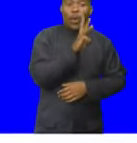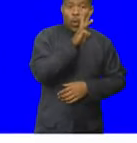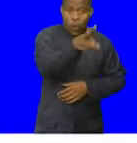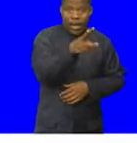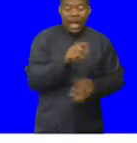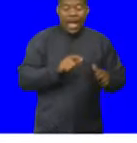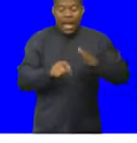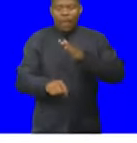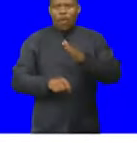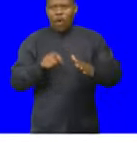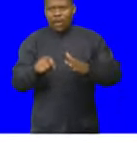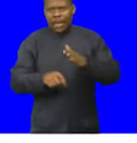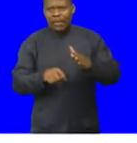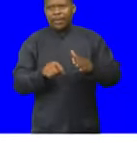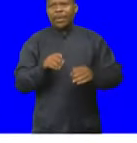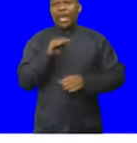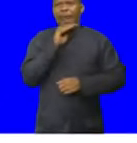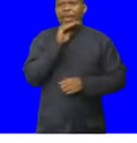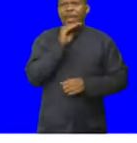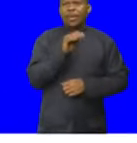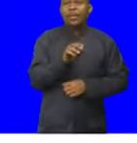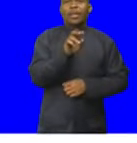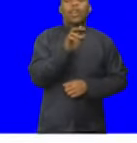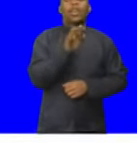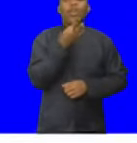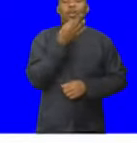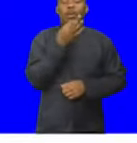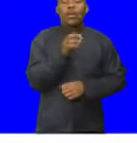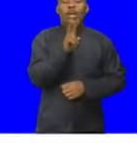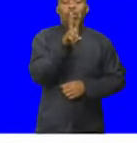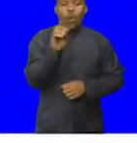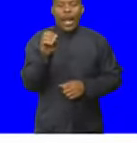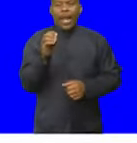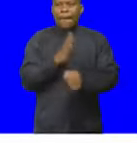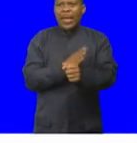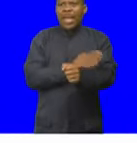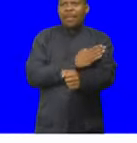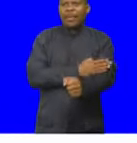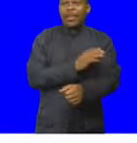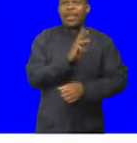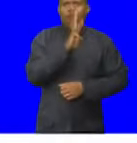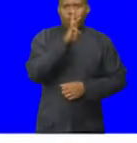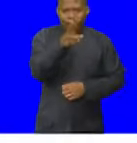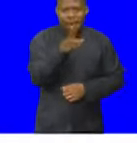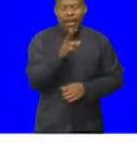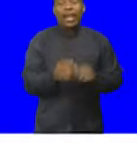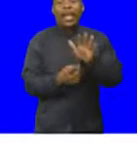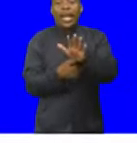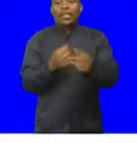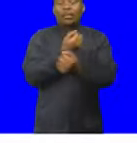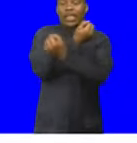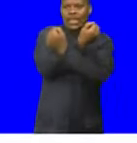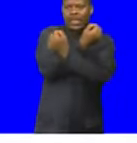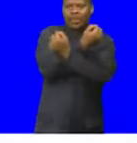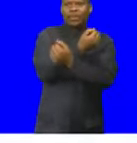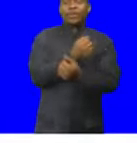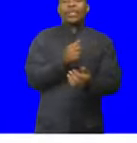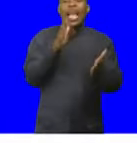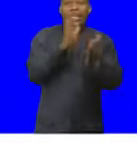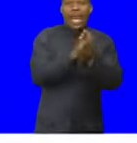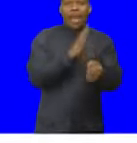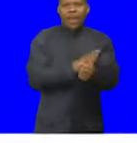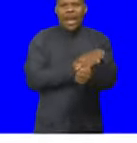workshop kusho ukuthi kuta ubenefita 200 webanbana ngoba emoneni kutaba ng-10 ema-workshop nasezakhele